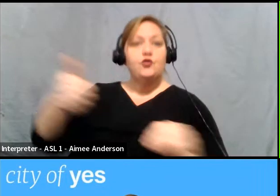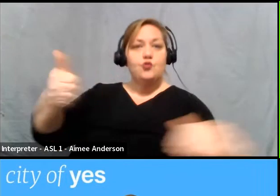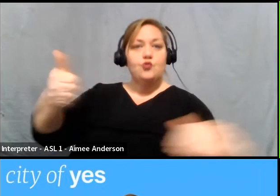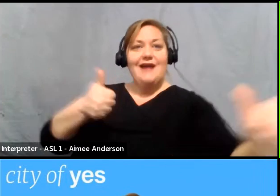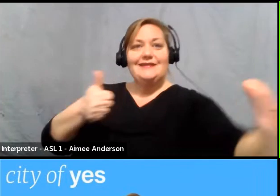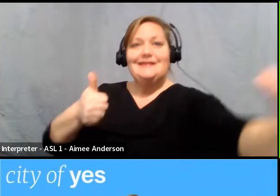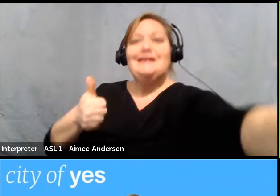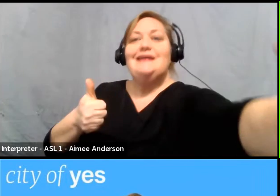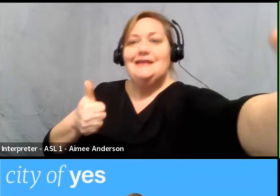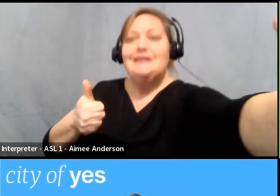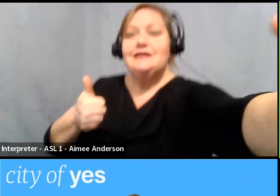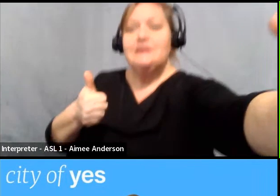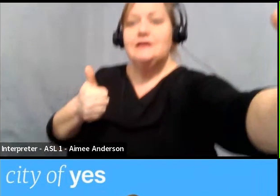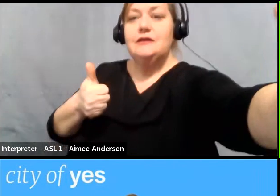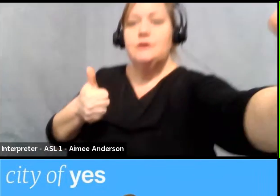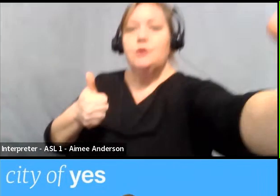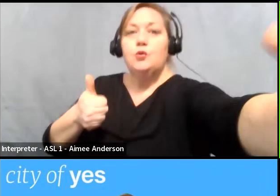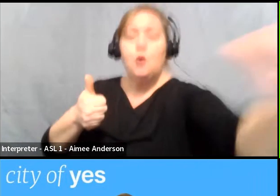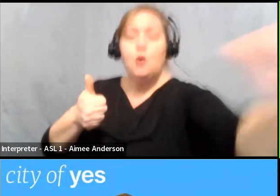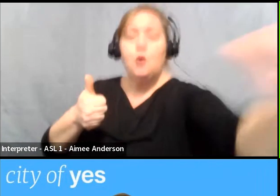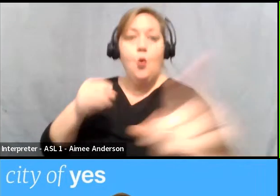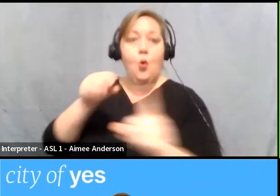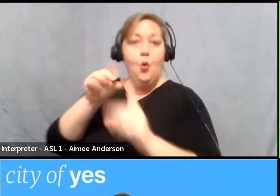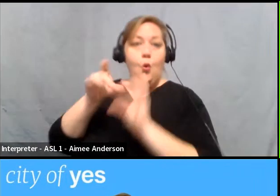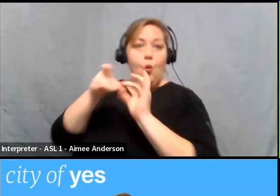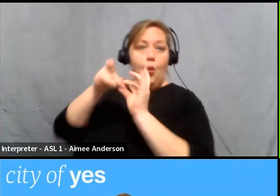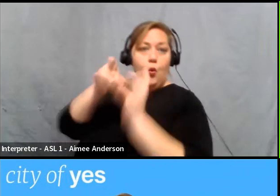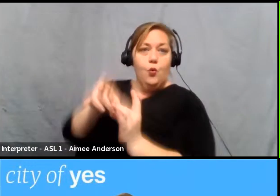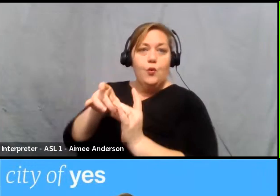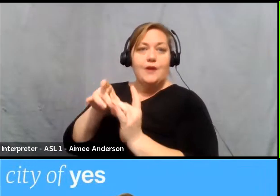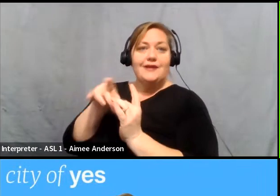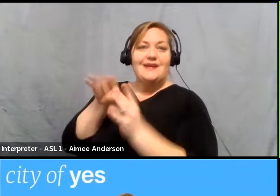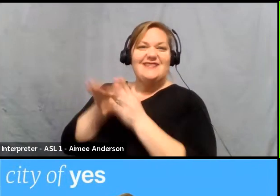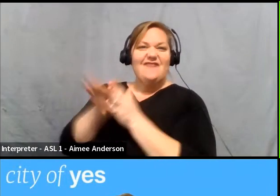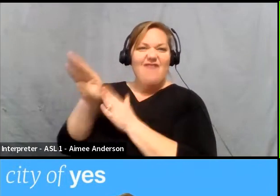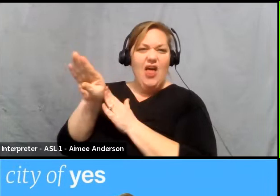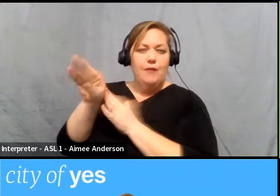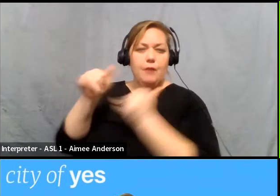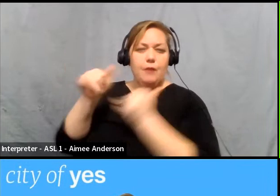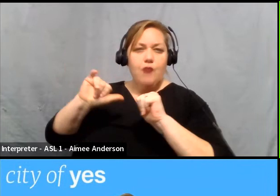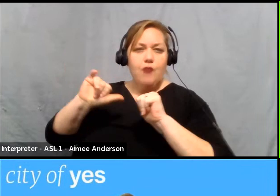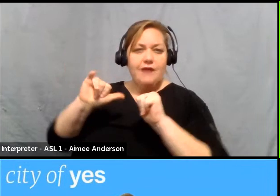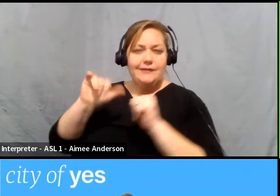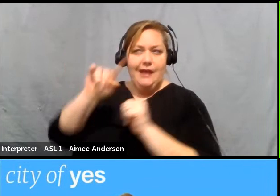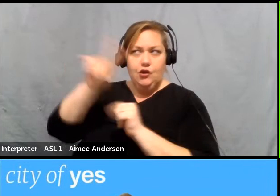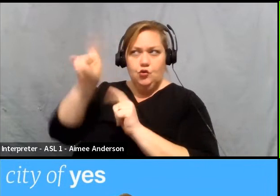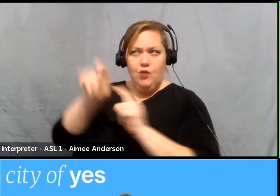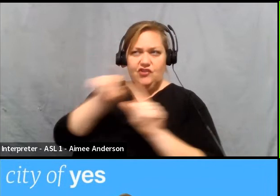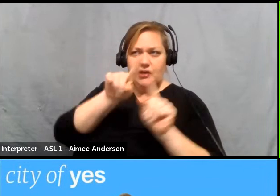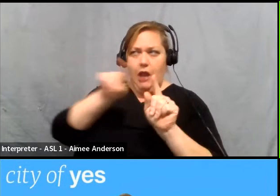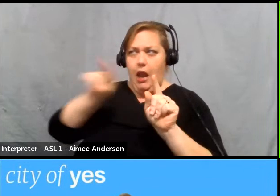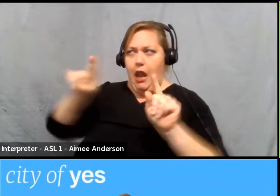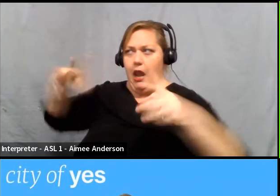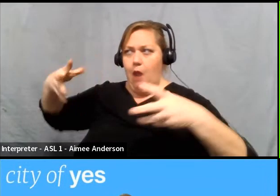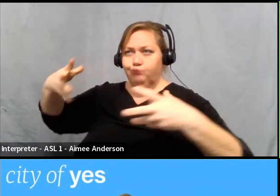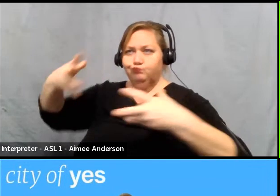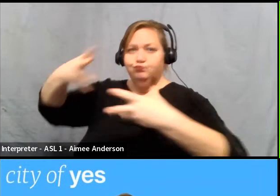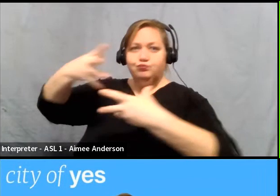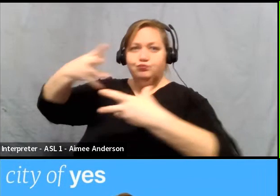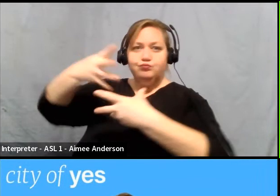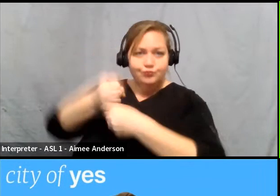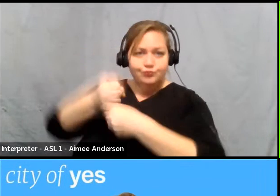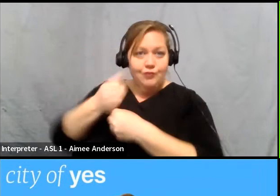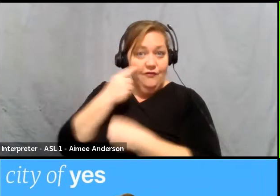transit-oriented development. And I'm going to try to bundle a few of these together for